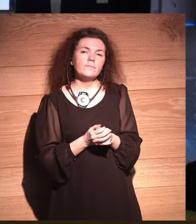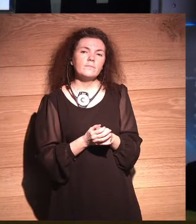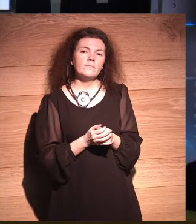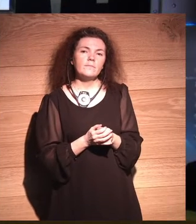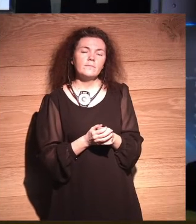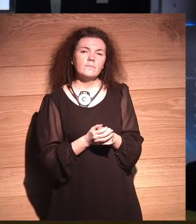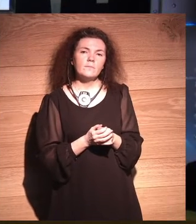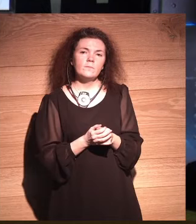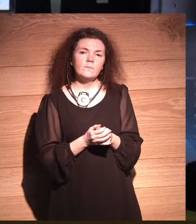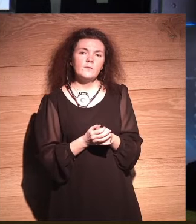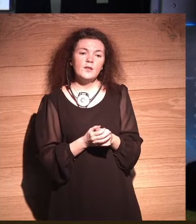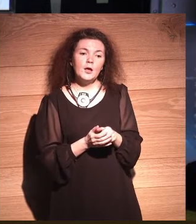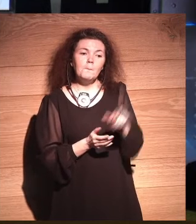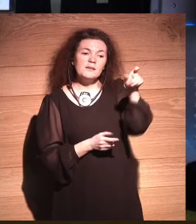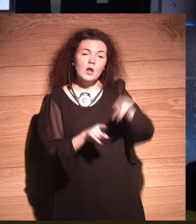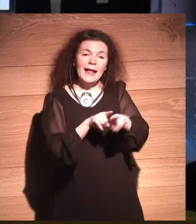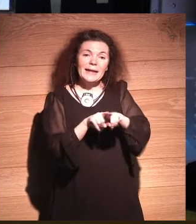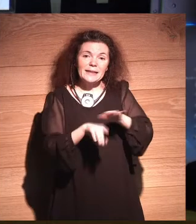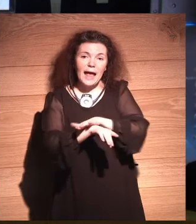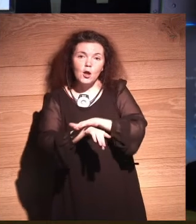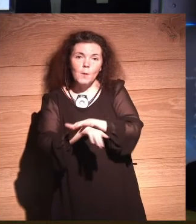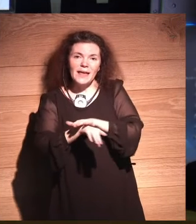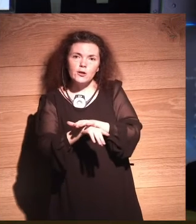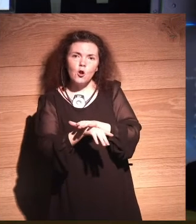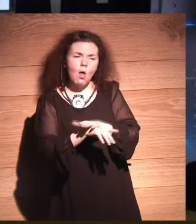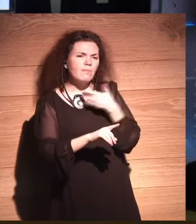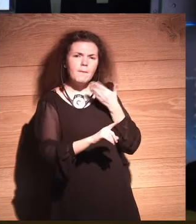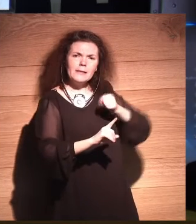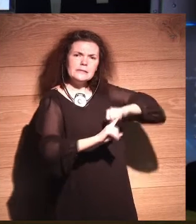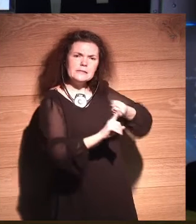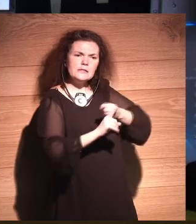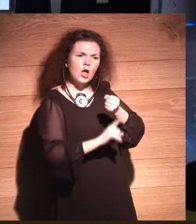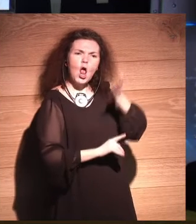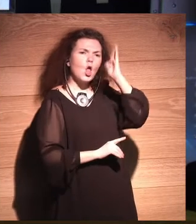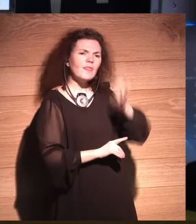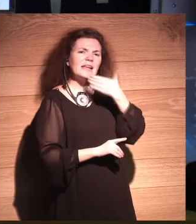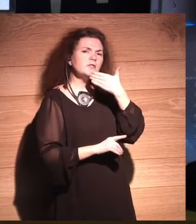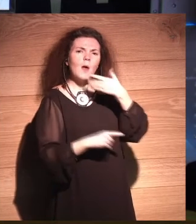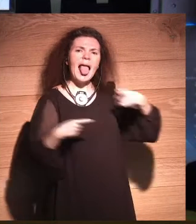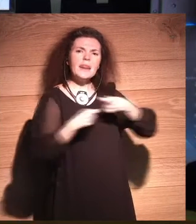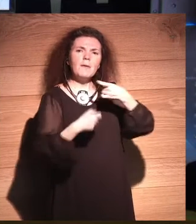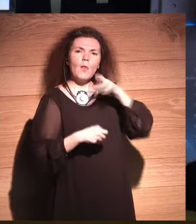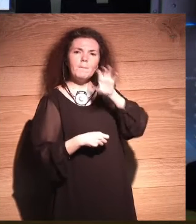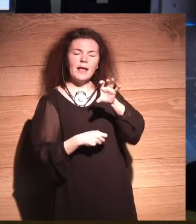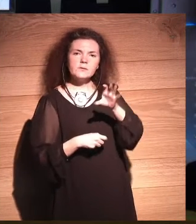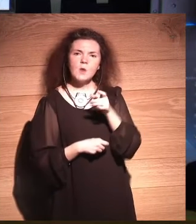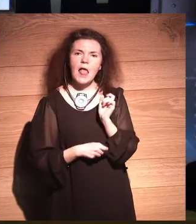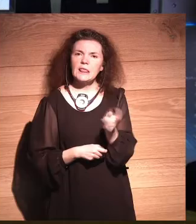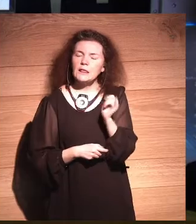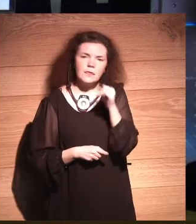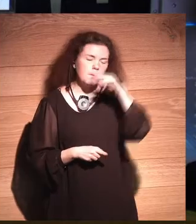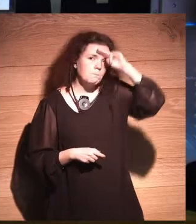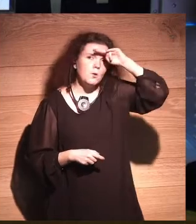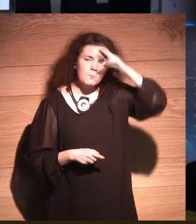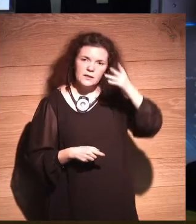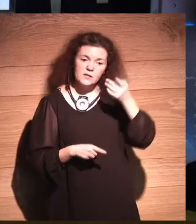as somehow an enemy of the state. This is a very disturbing trend, and these things are emerging, sort